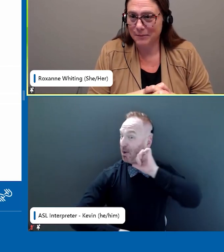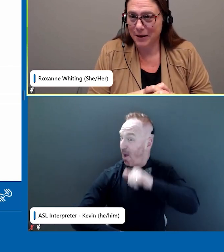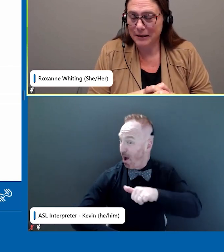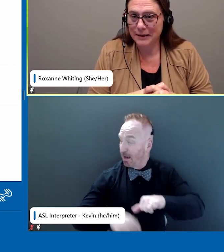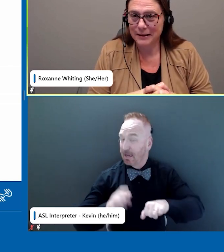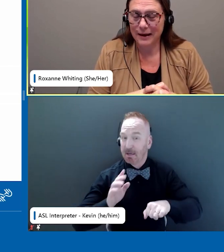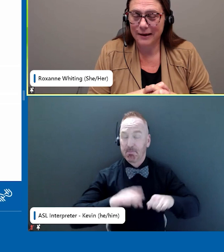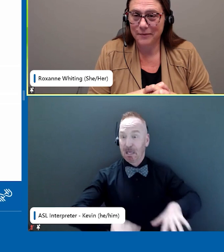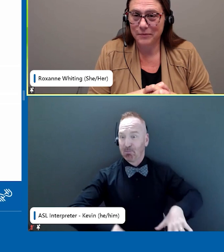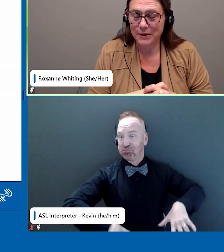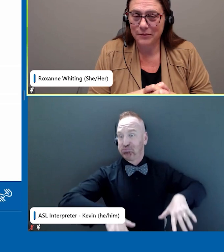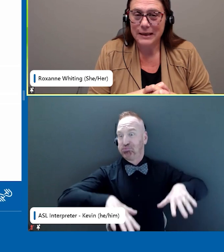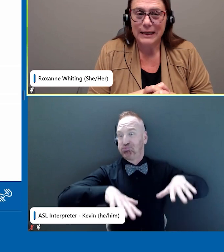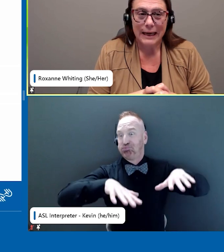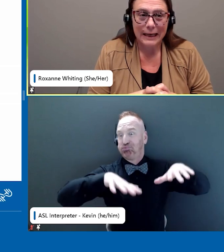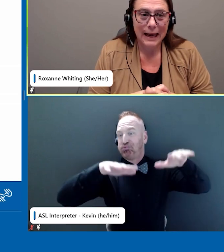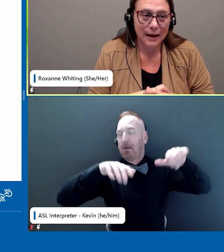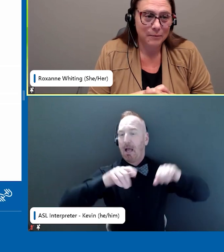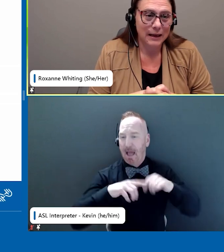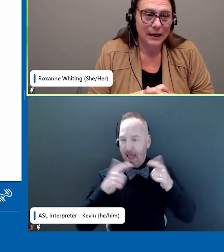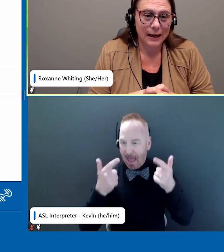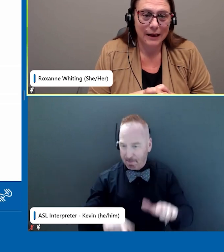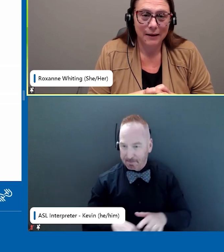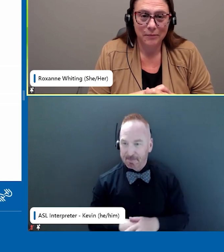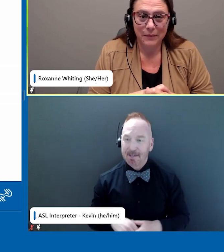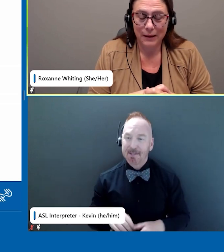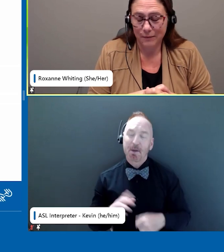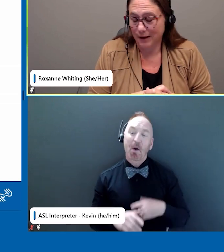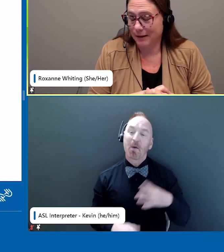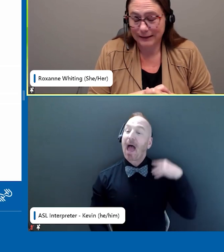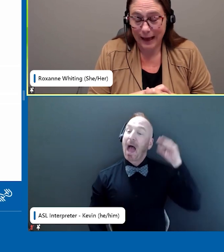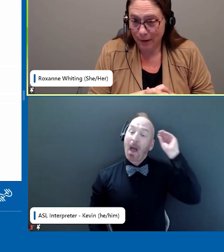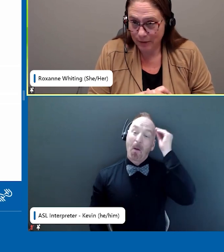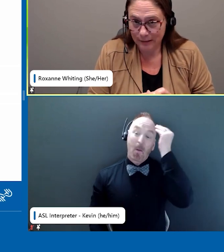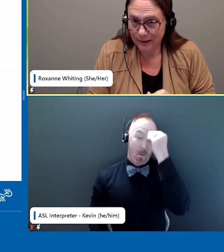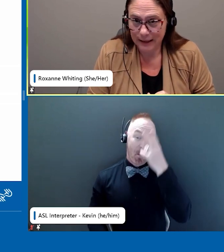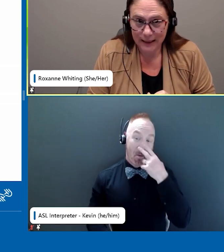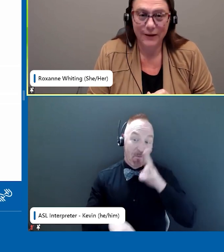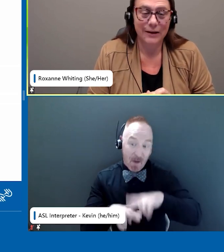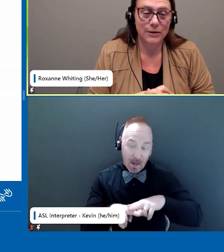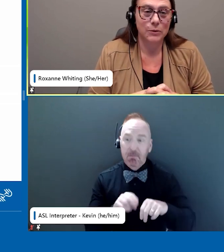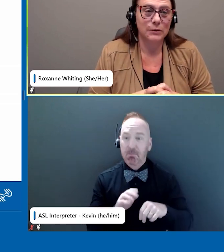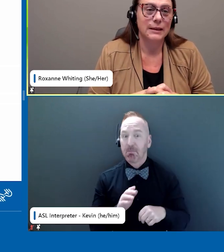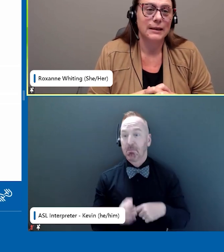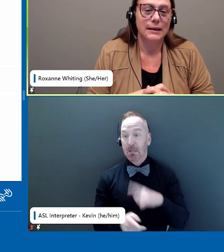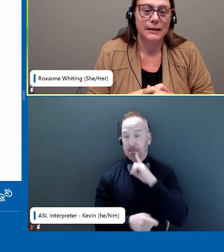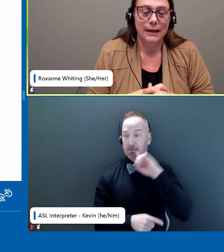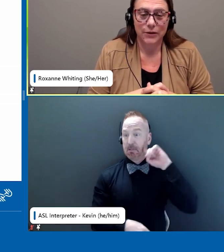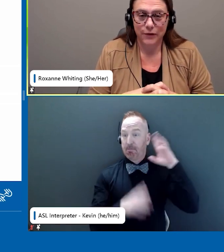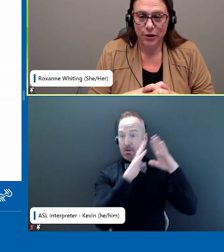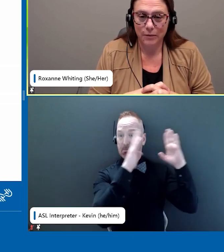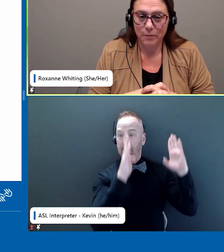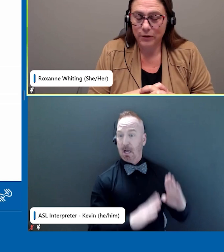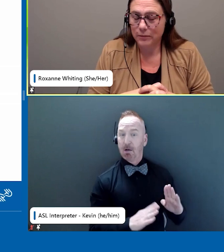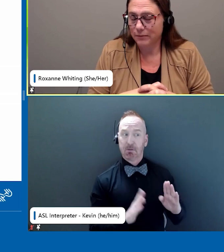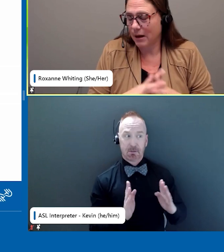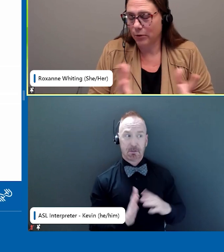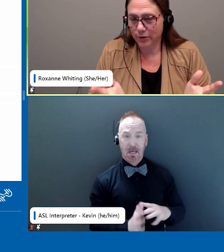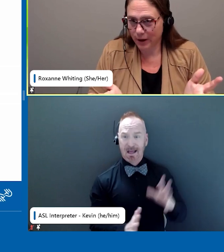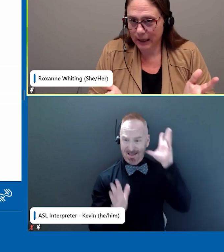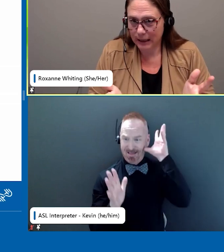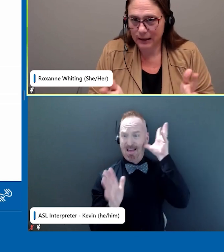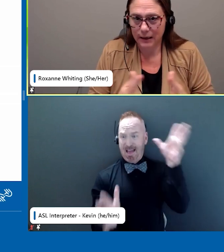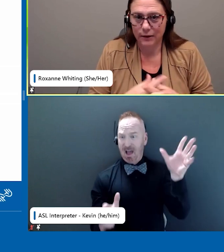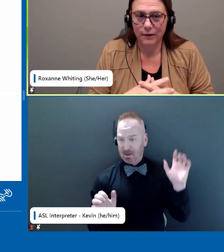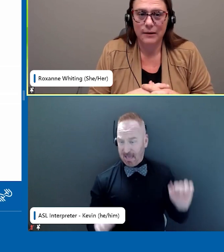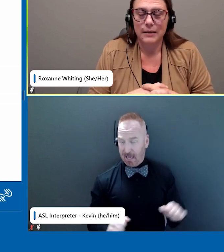with that in mind. So it can be loud in a deaf household, that's for sure. Both of my